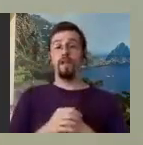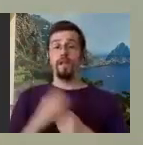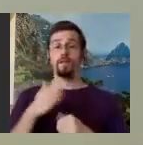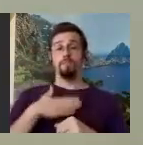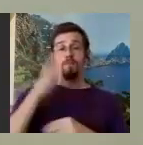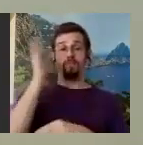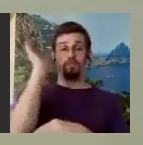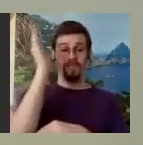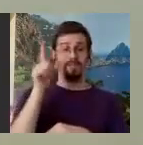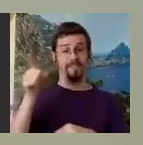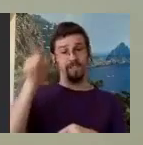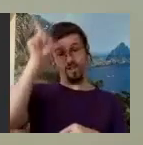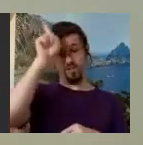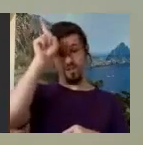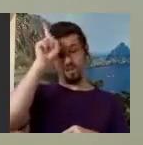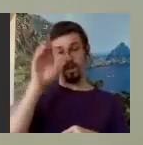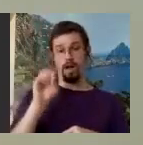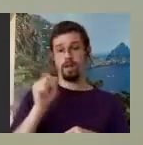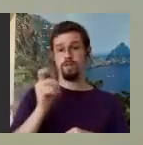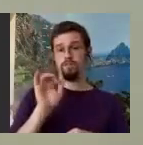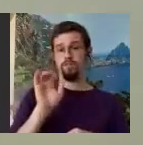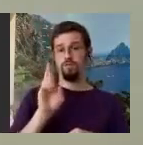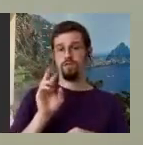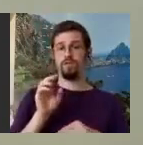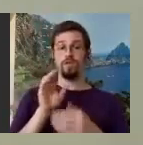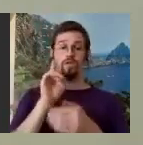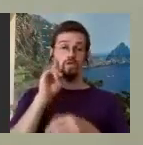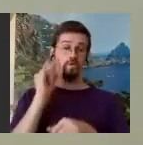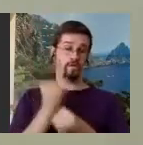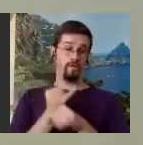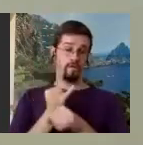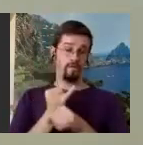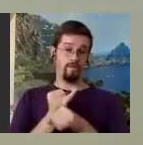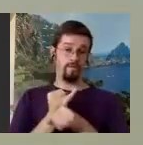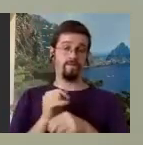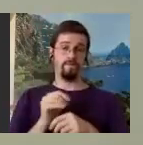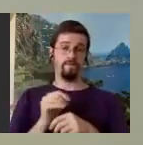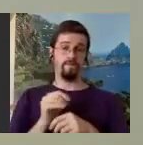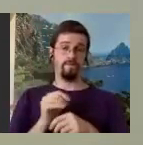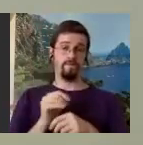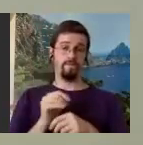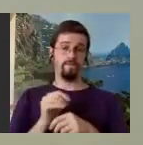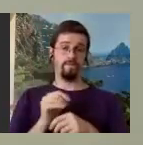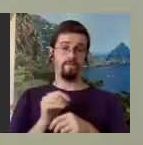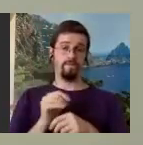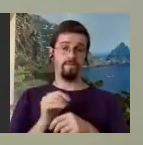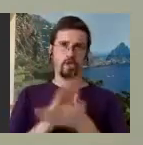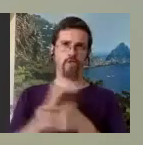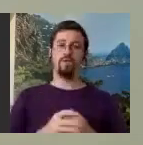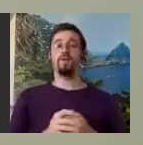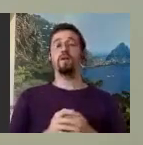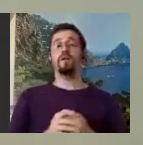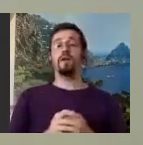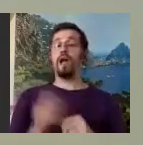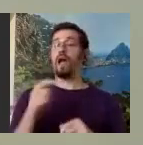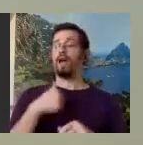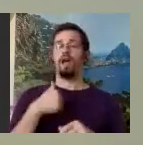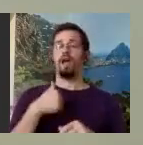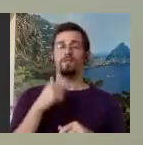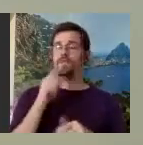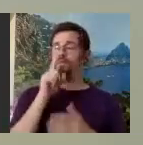Mira Costa College, and when I came to the all-deaf school in Osnabruck, Germany. The most memorable moment of this